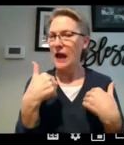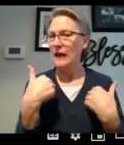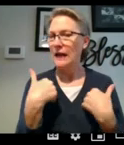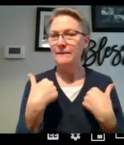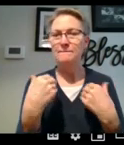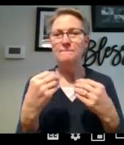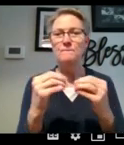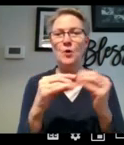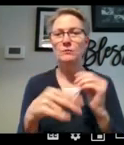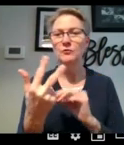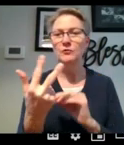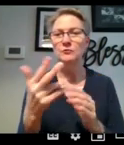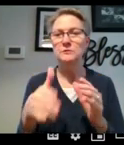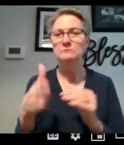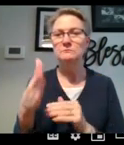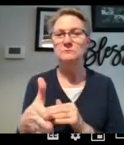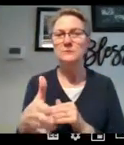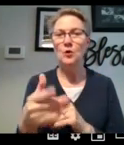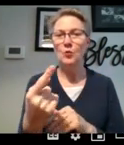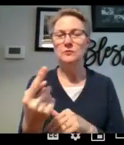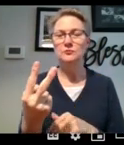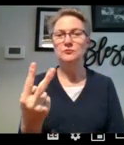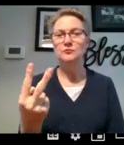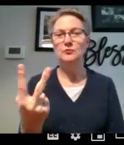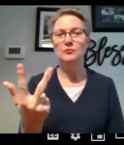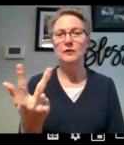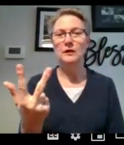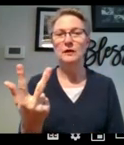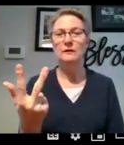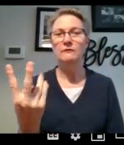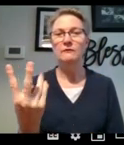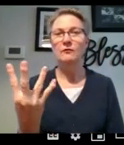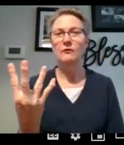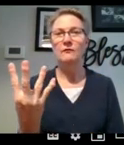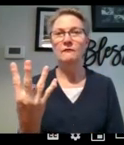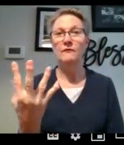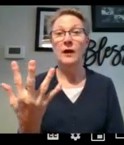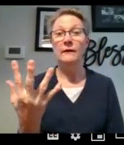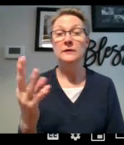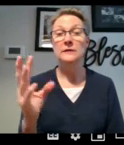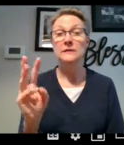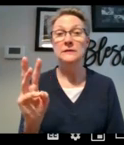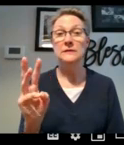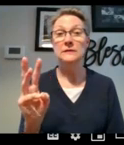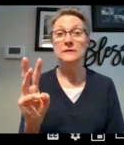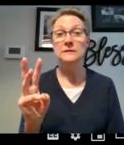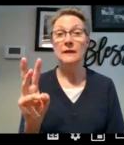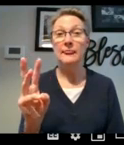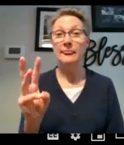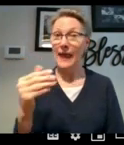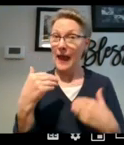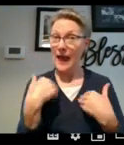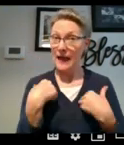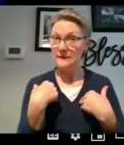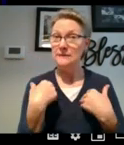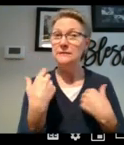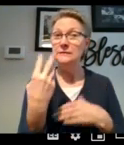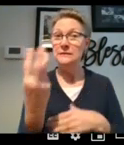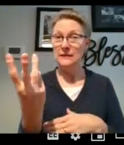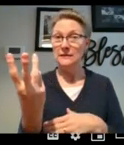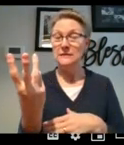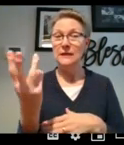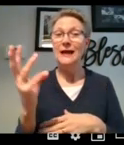sides. 1, 2, 3, 4, 5, 6. This has 6, and